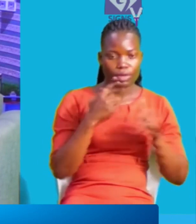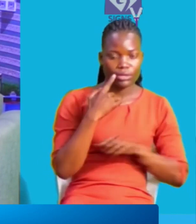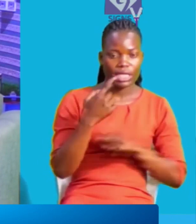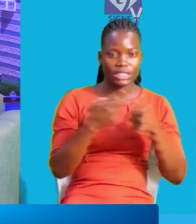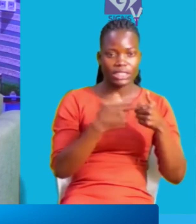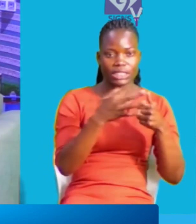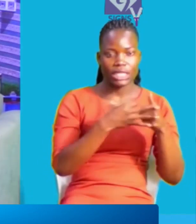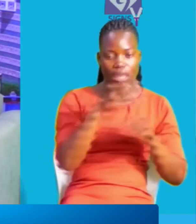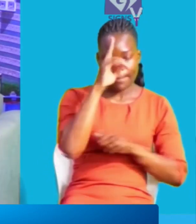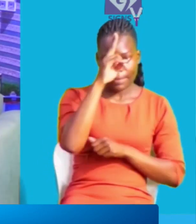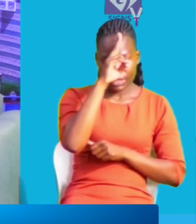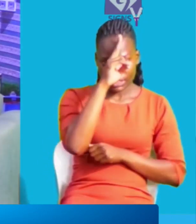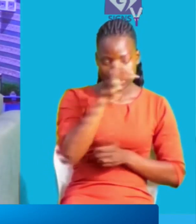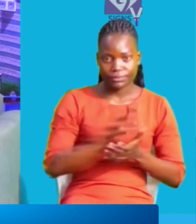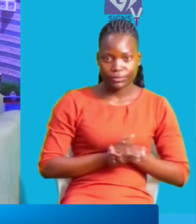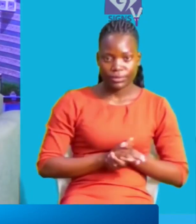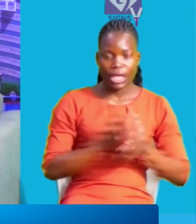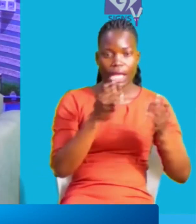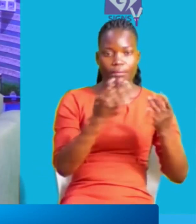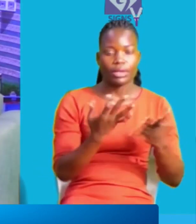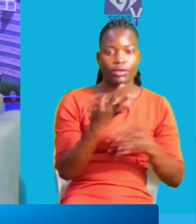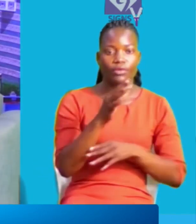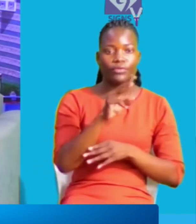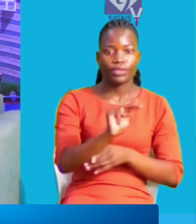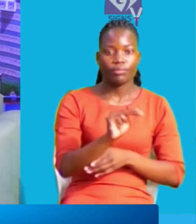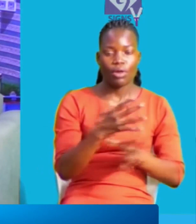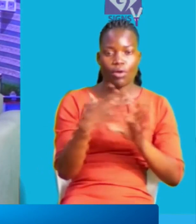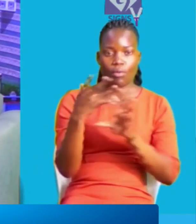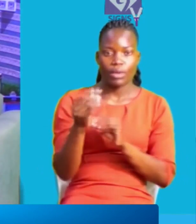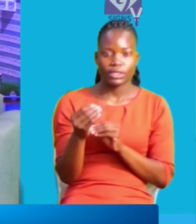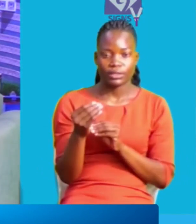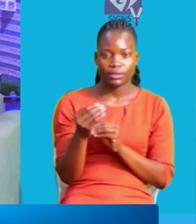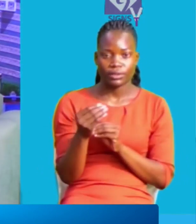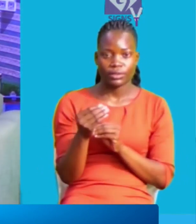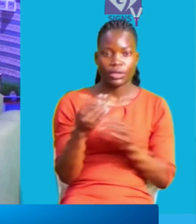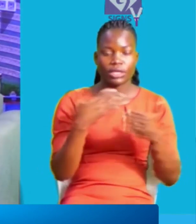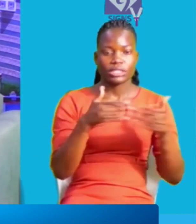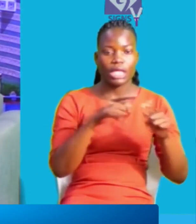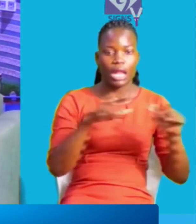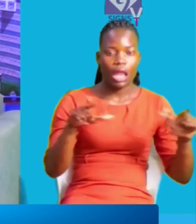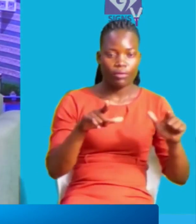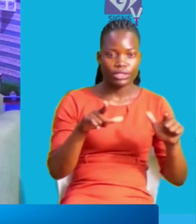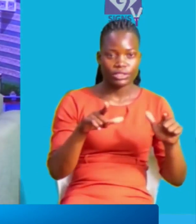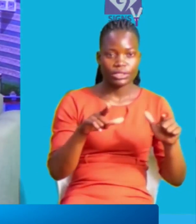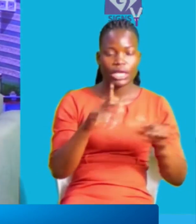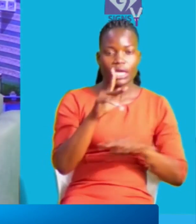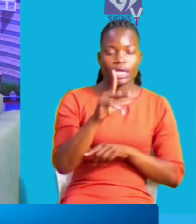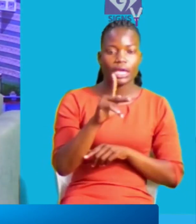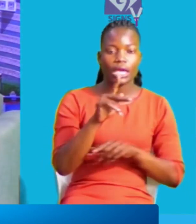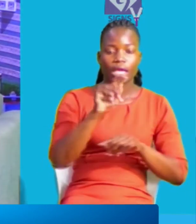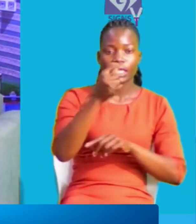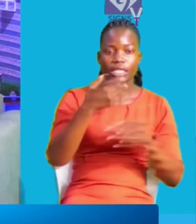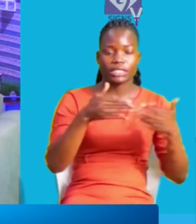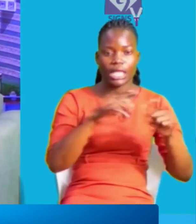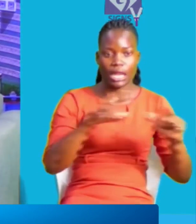around 168 police officers. And many of them attended sign language course, Kenyan Sign